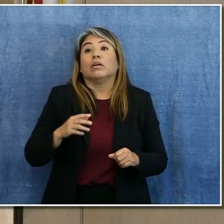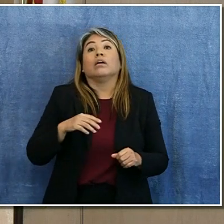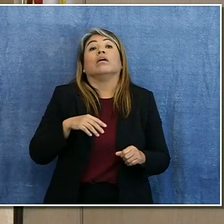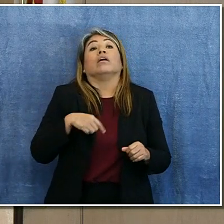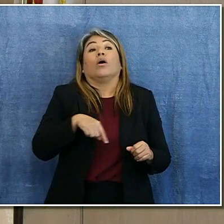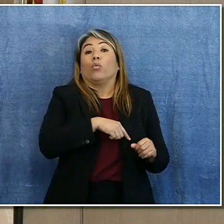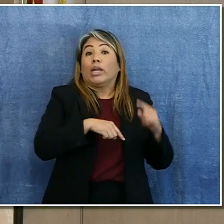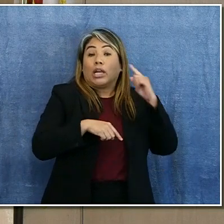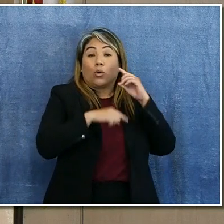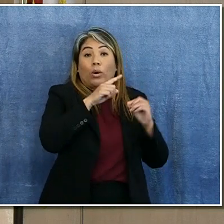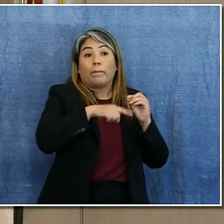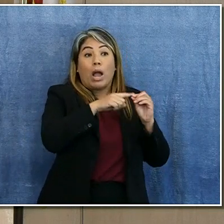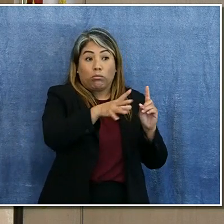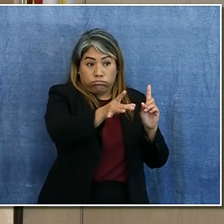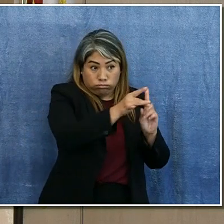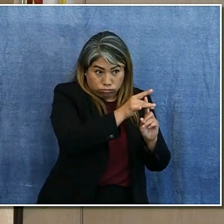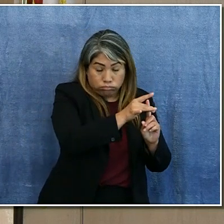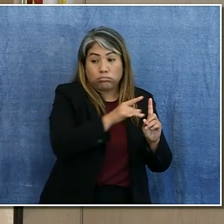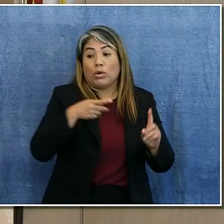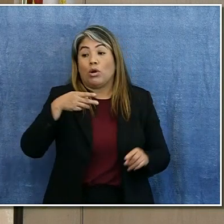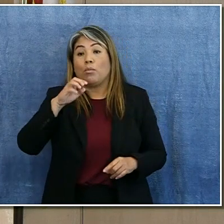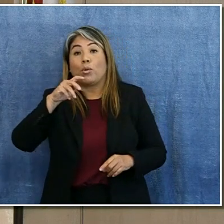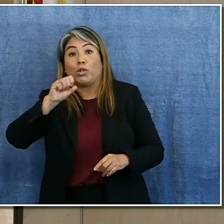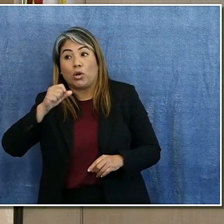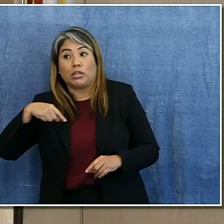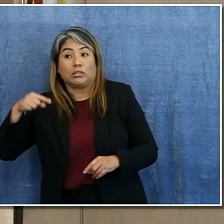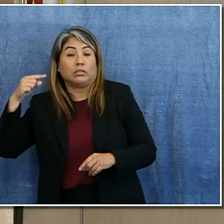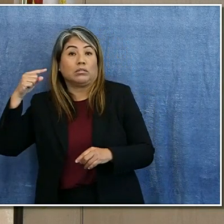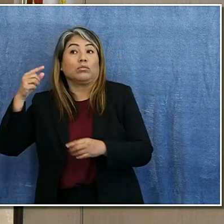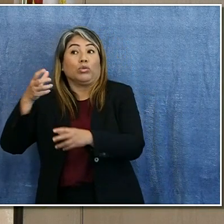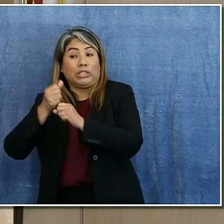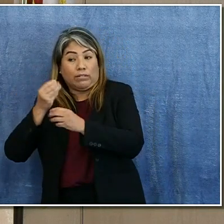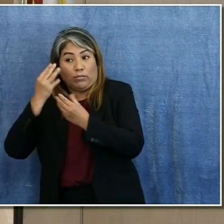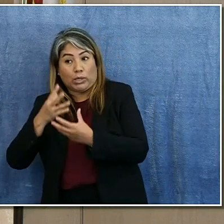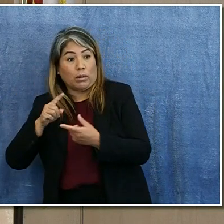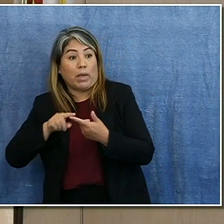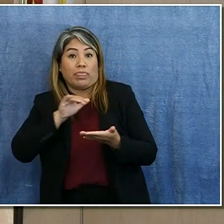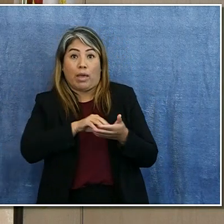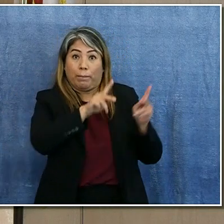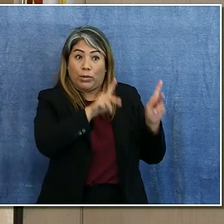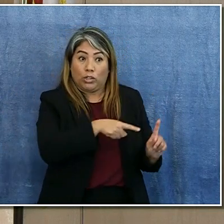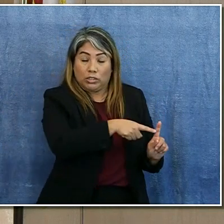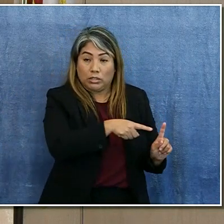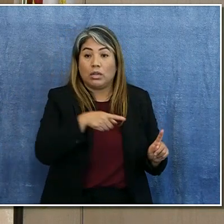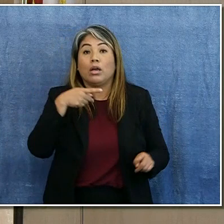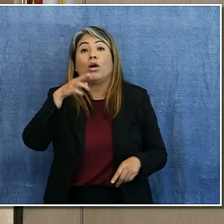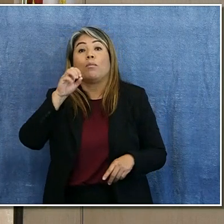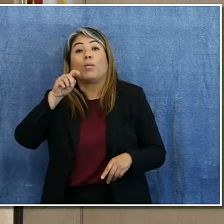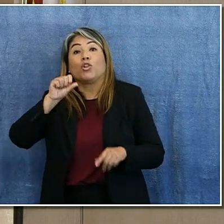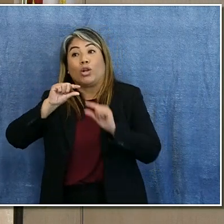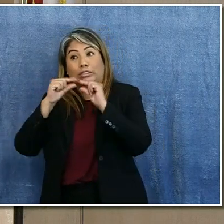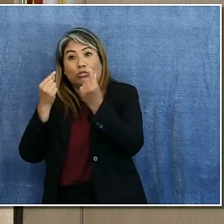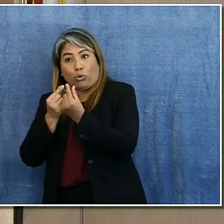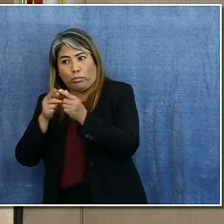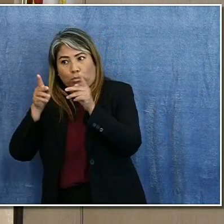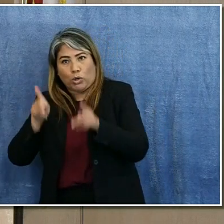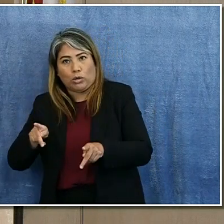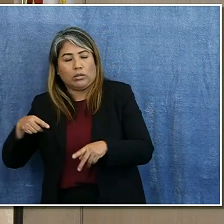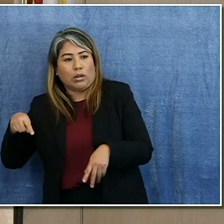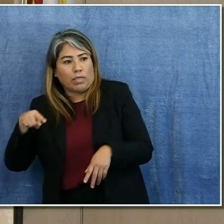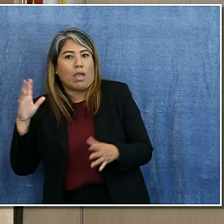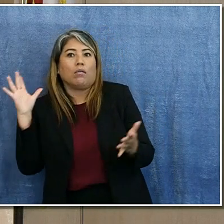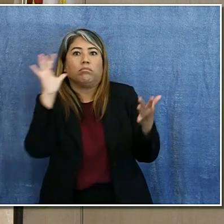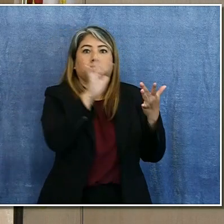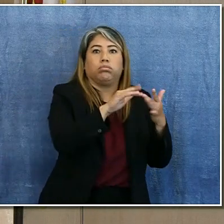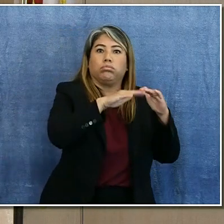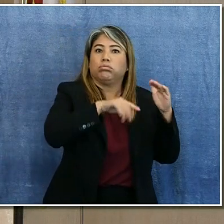positive case, promotoras receive the information on the infected individual. Promotoras proceed to contact the individual within